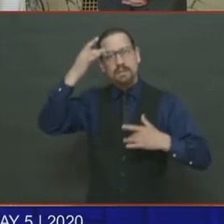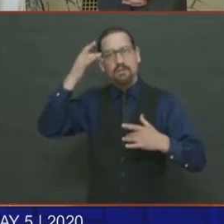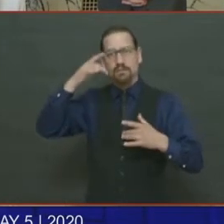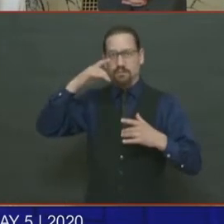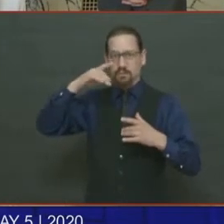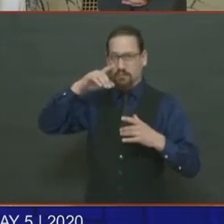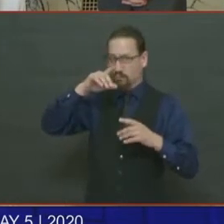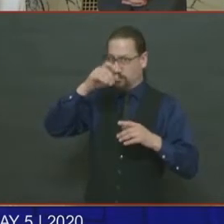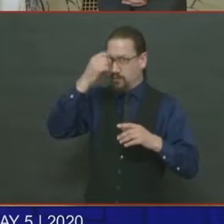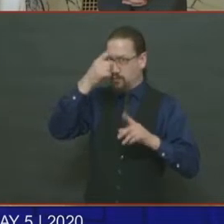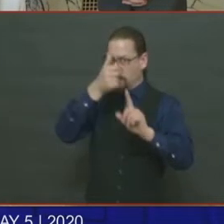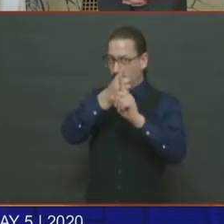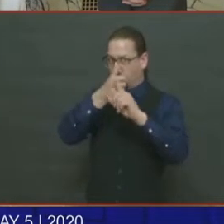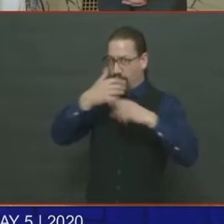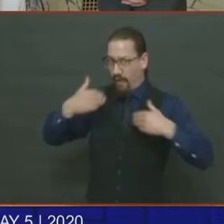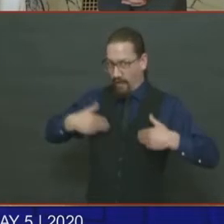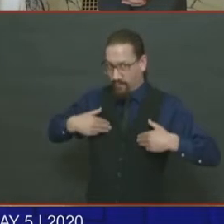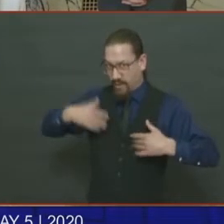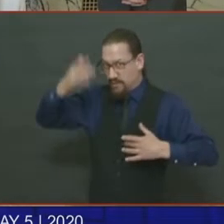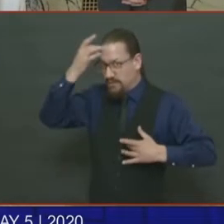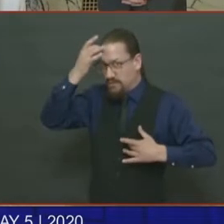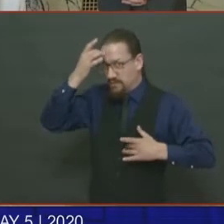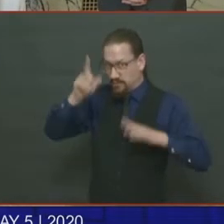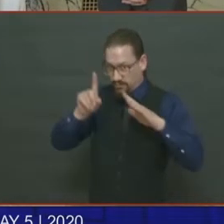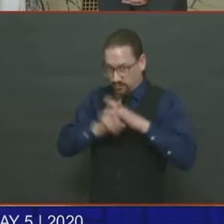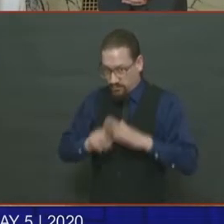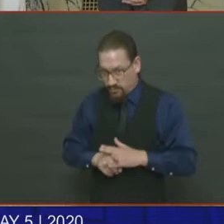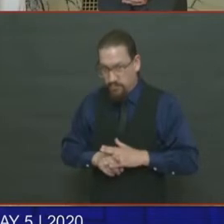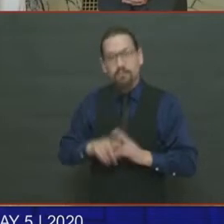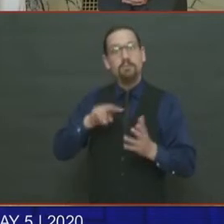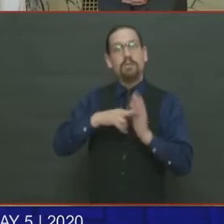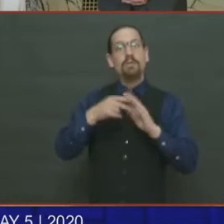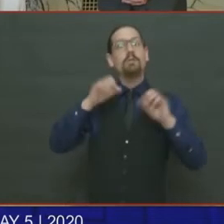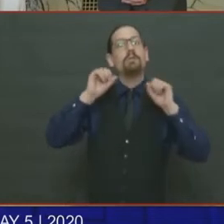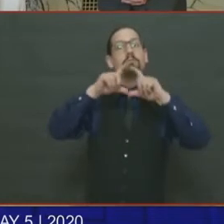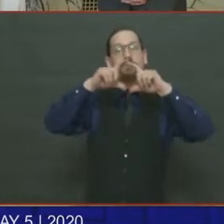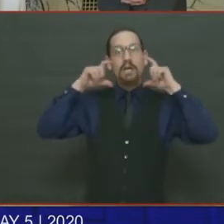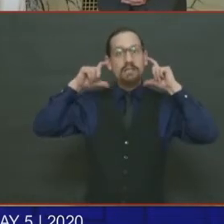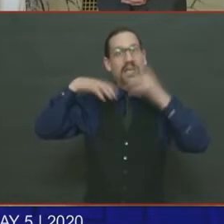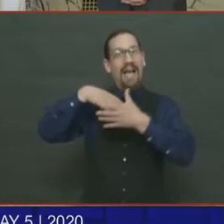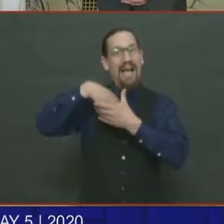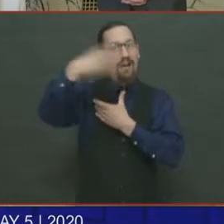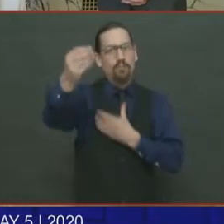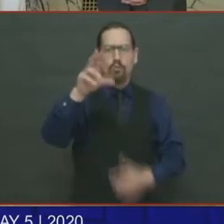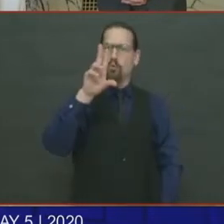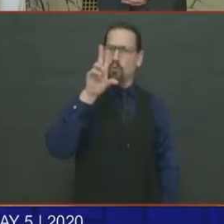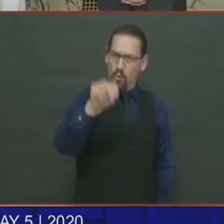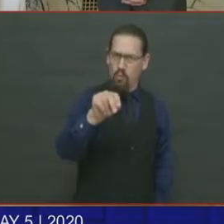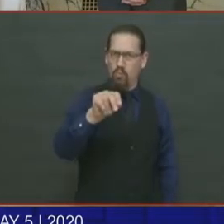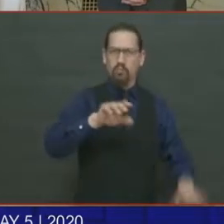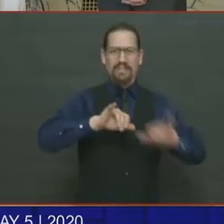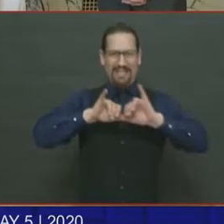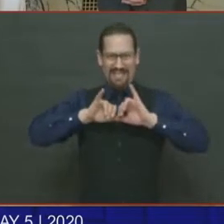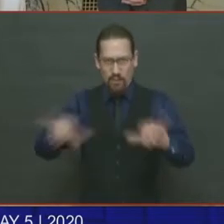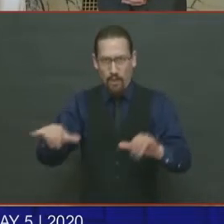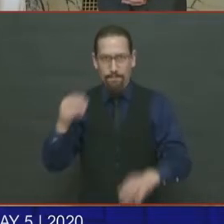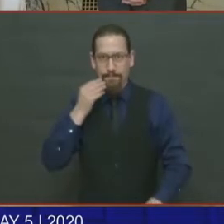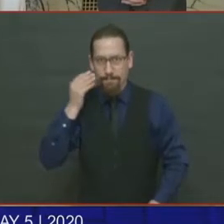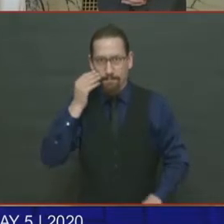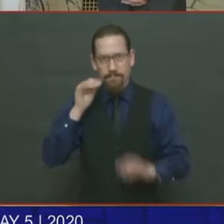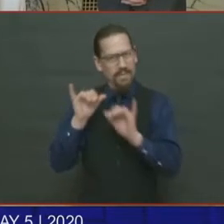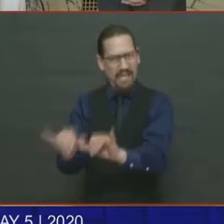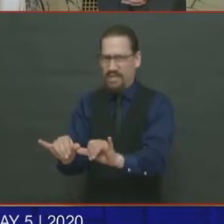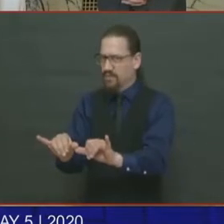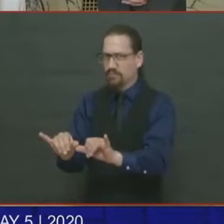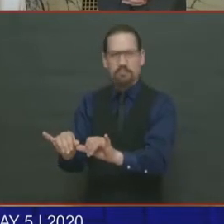The masks are not helpful for stopping transmission completely if you actively